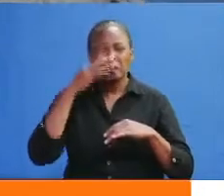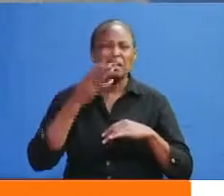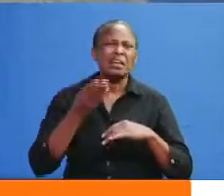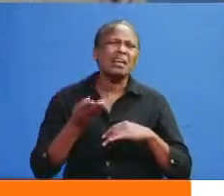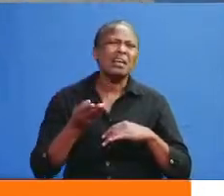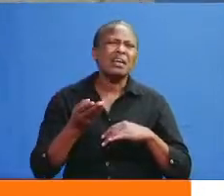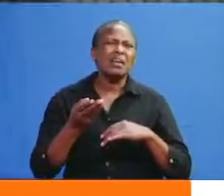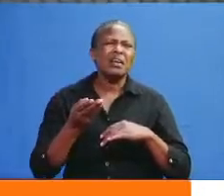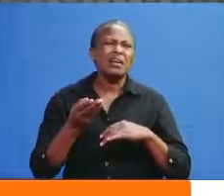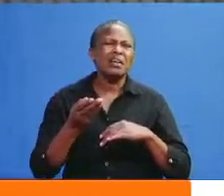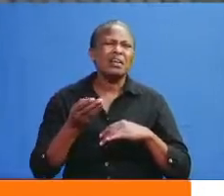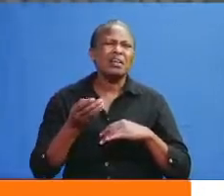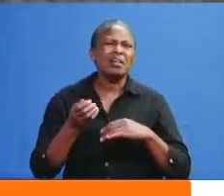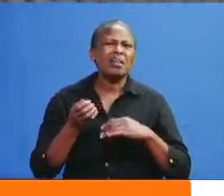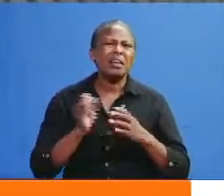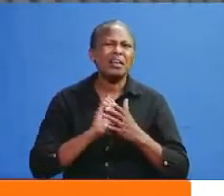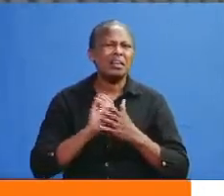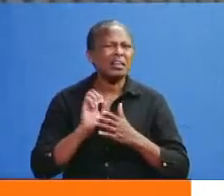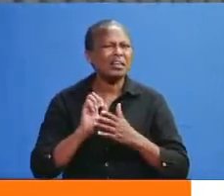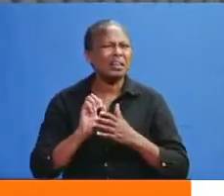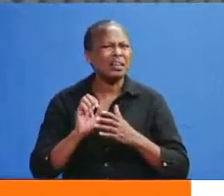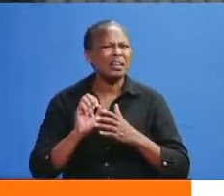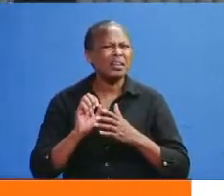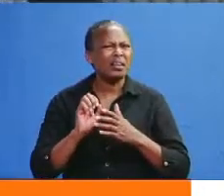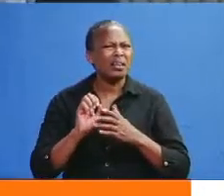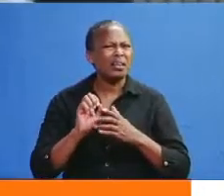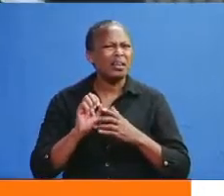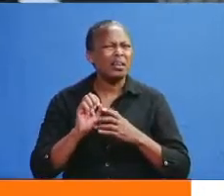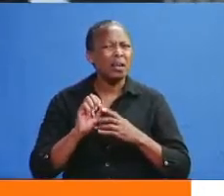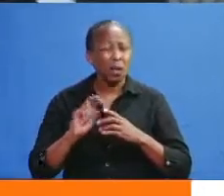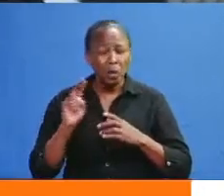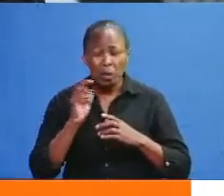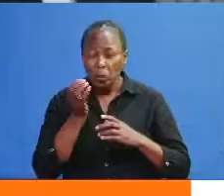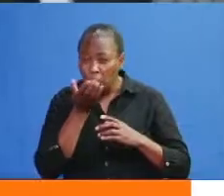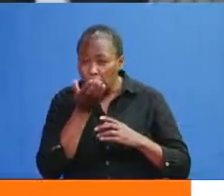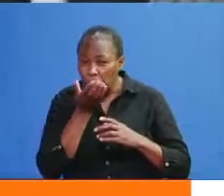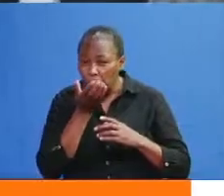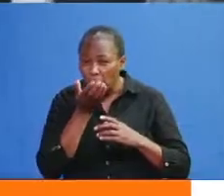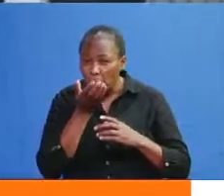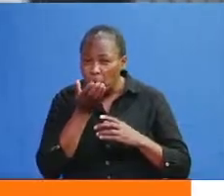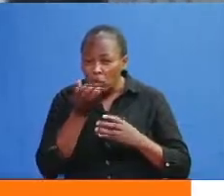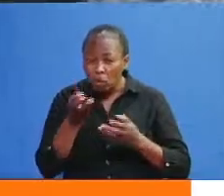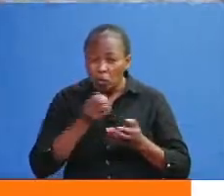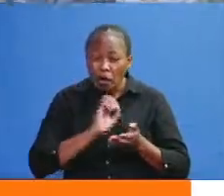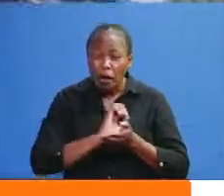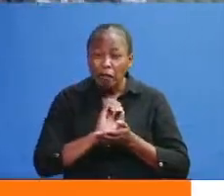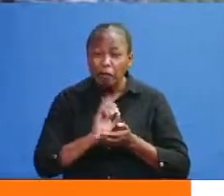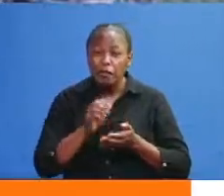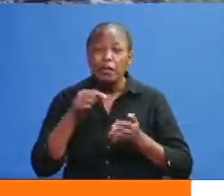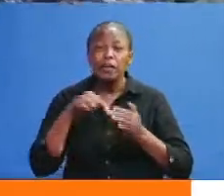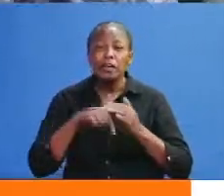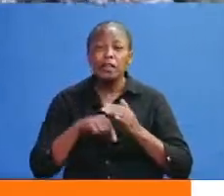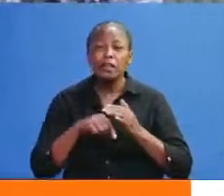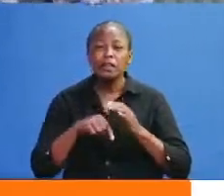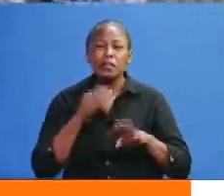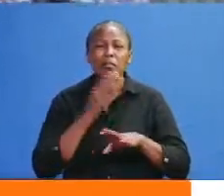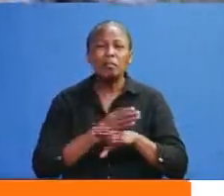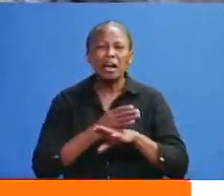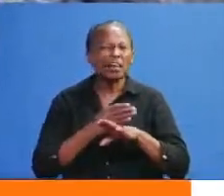the brewers and distributors could be using witchcraft to attract more customers to their illegal business.